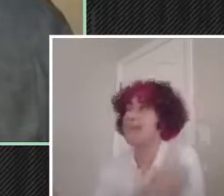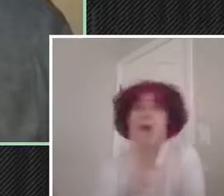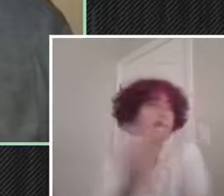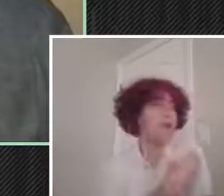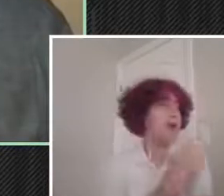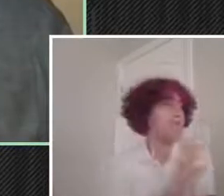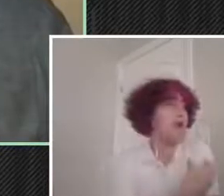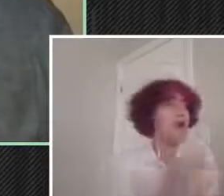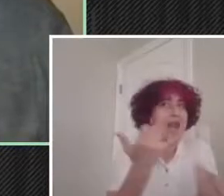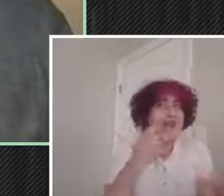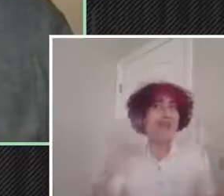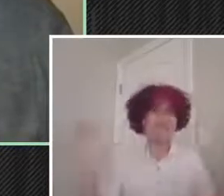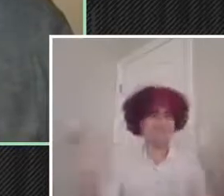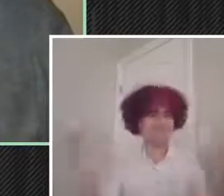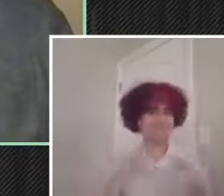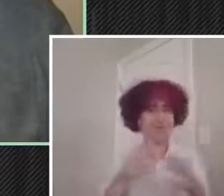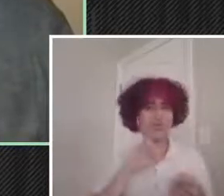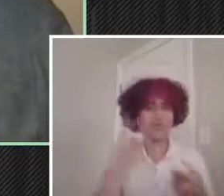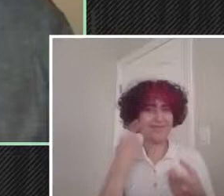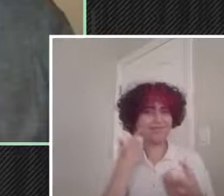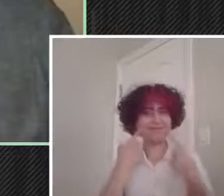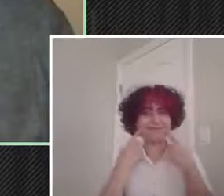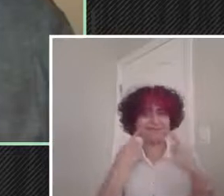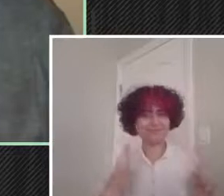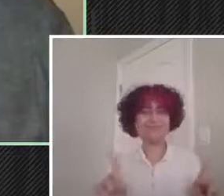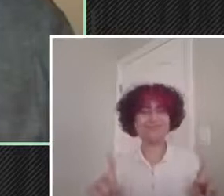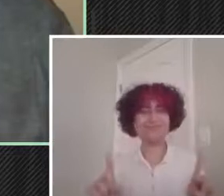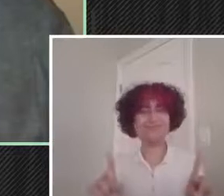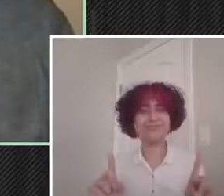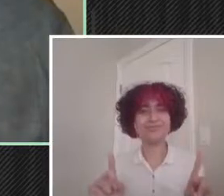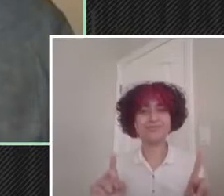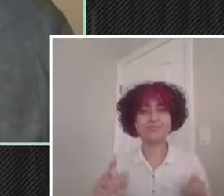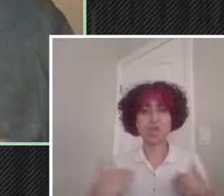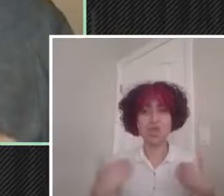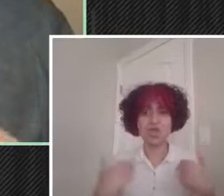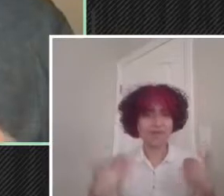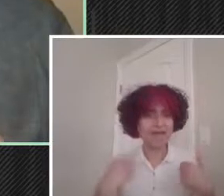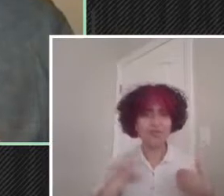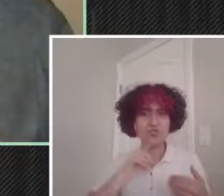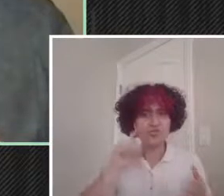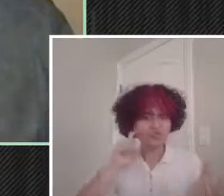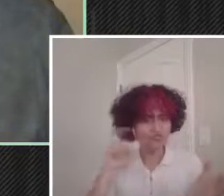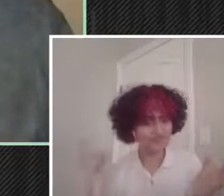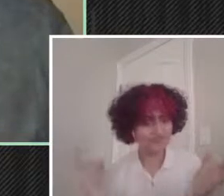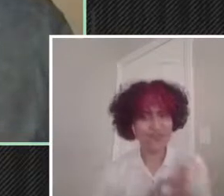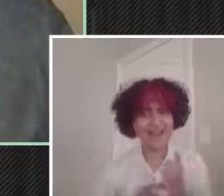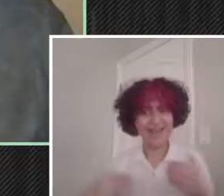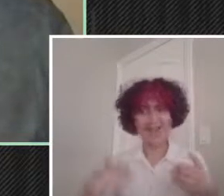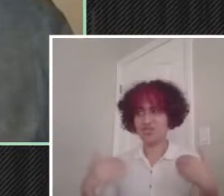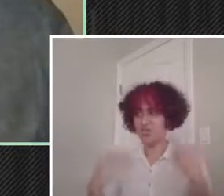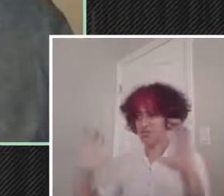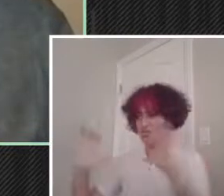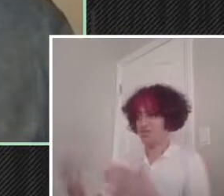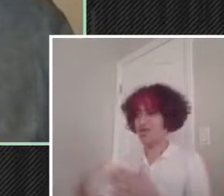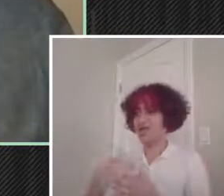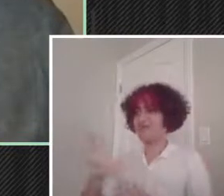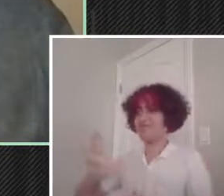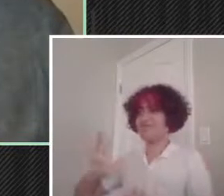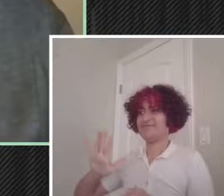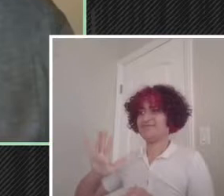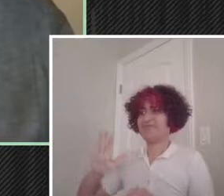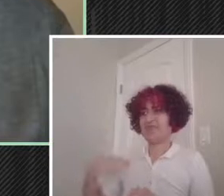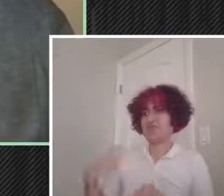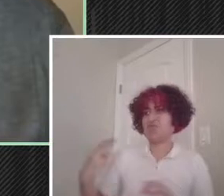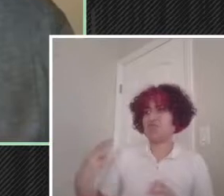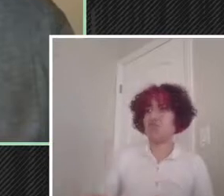felt was really successful. Youth have a deep recognition of the role that historical role that movements